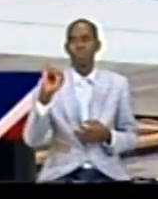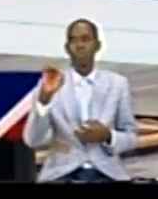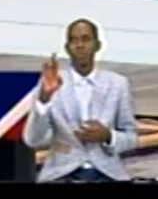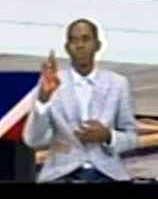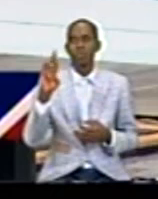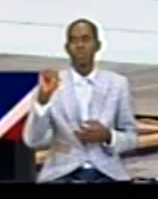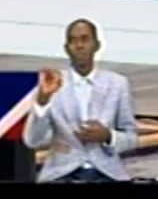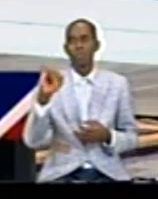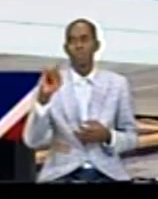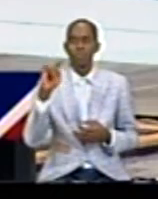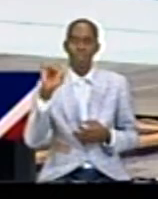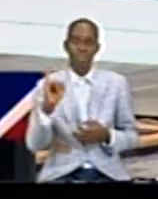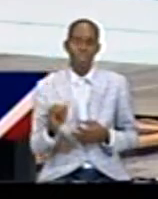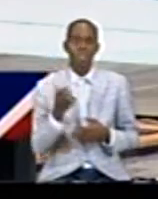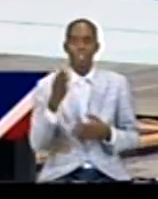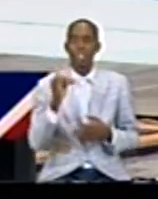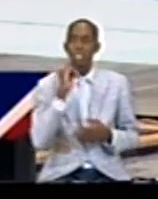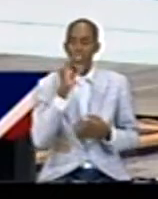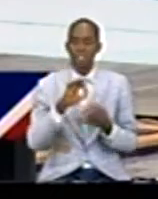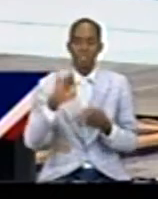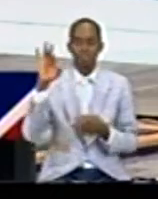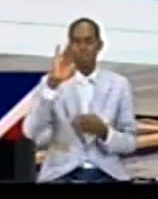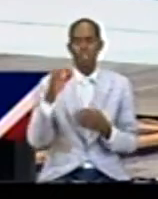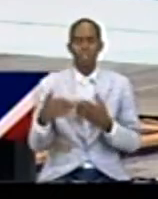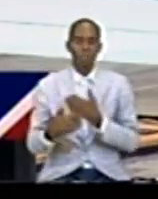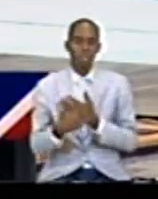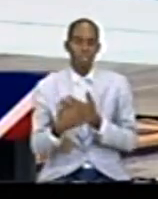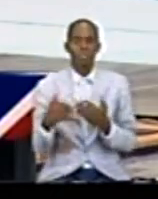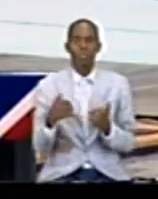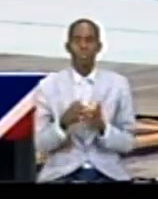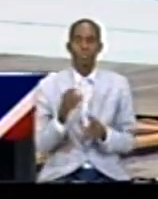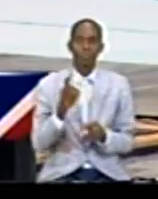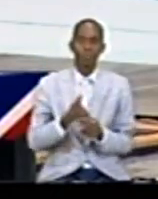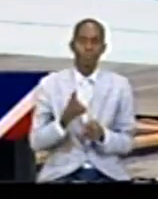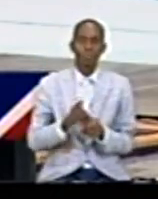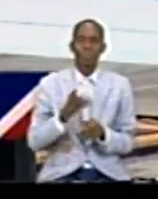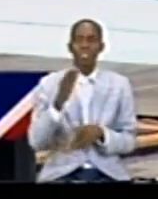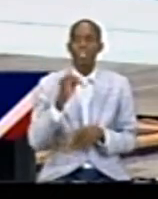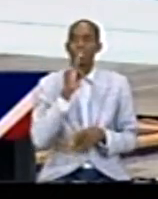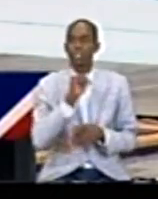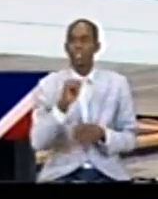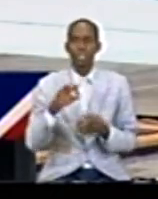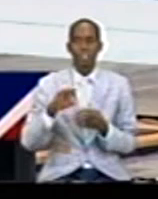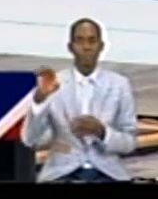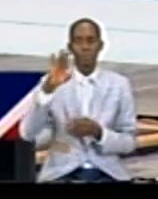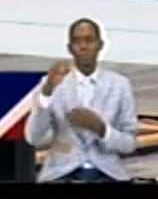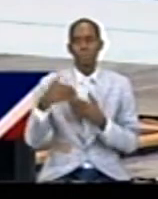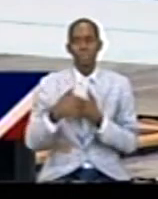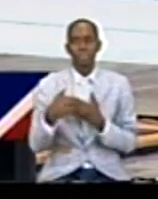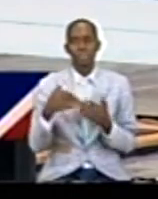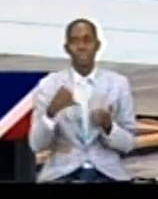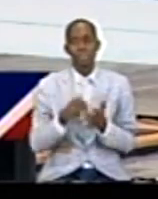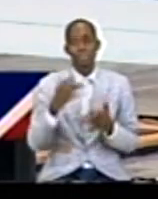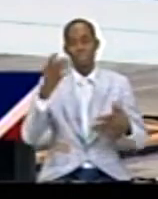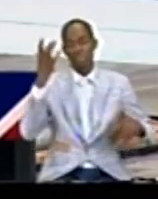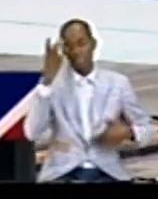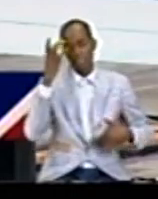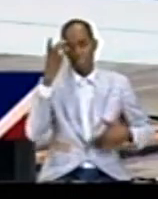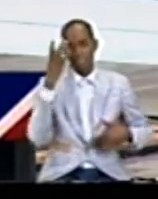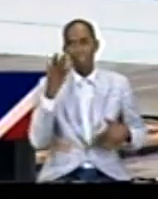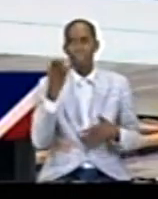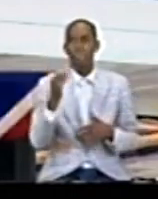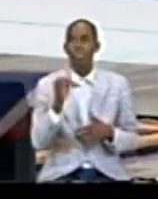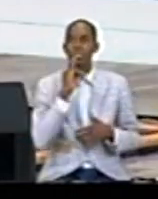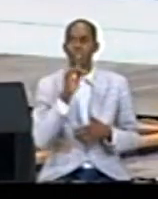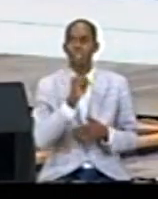spirit behind that. Deformity. There's a spirit behind that. Disease and sickness. There's a